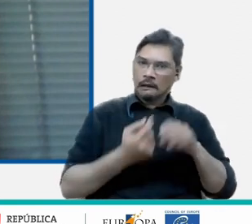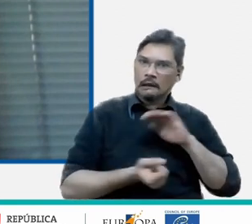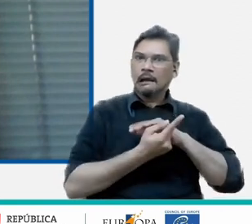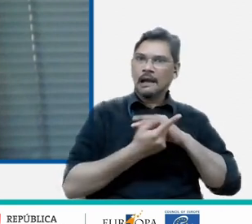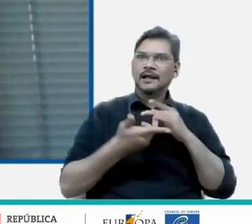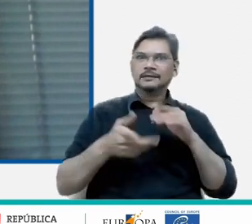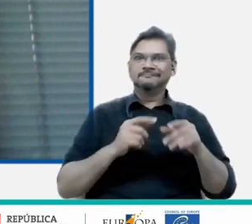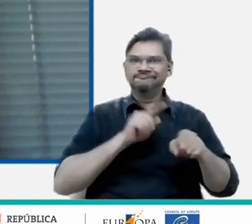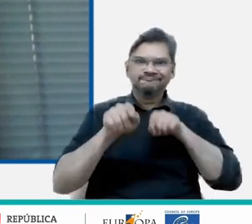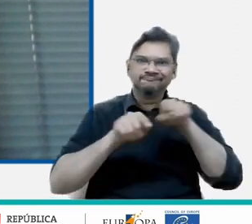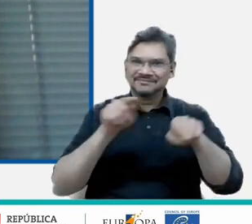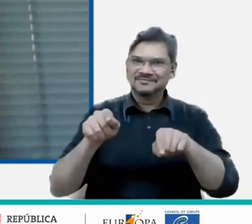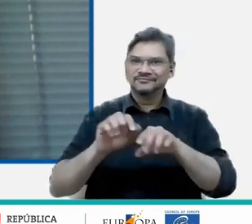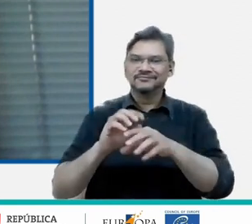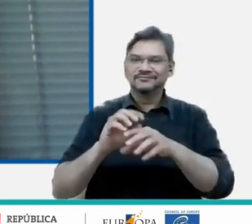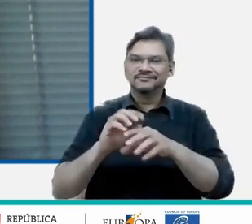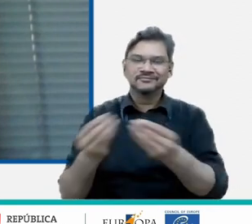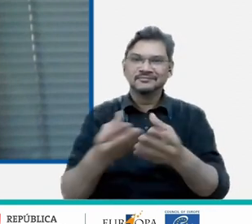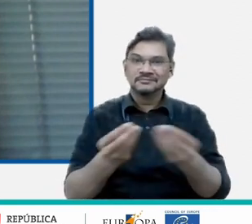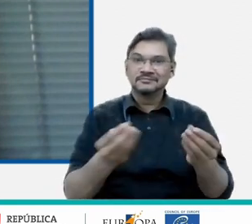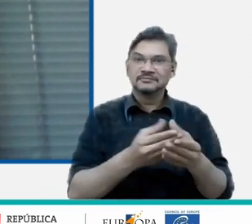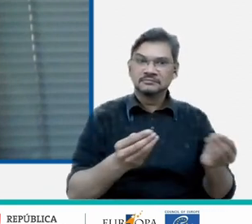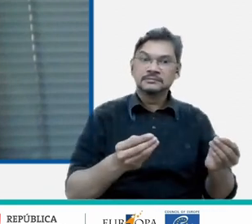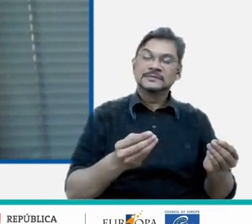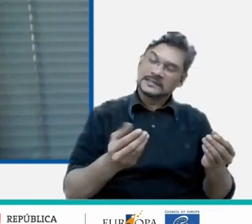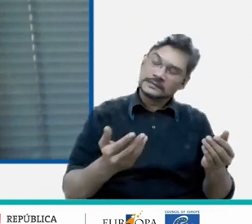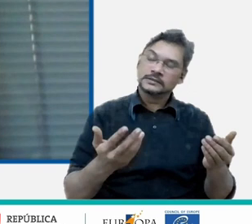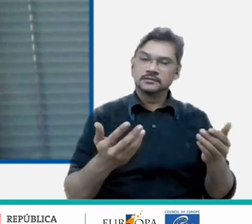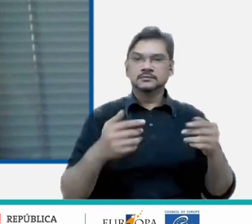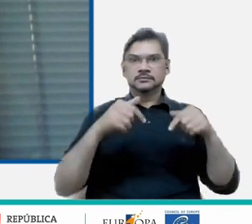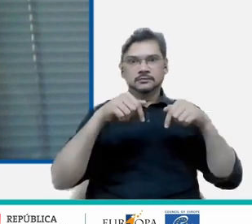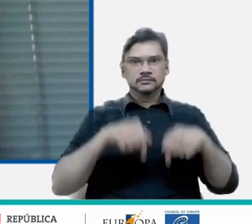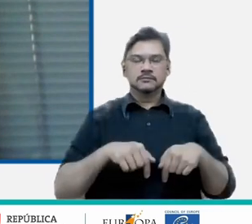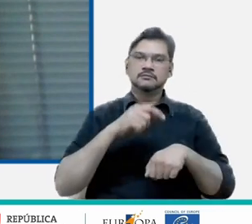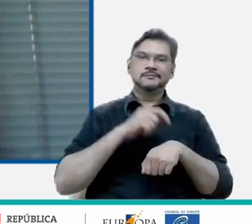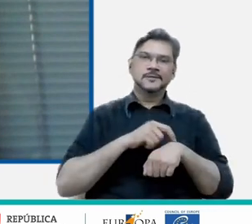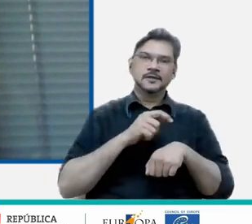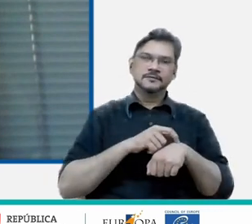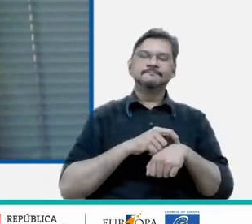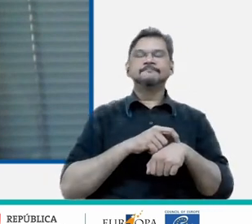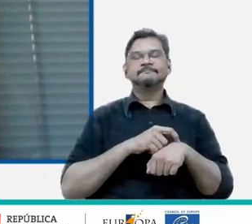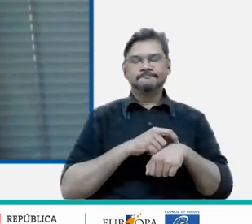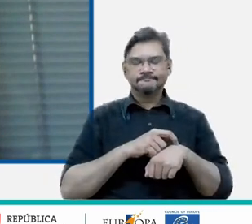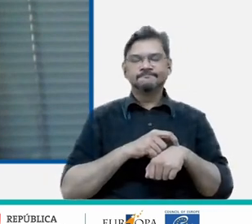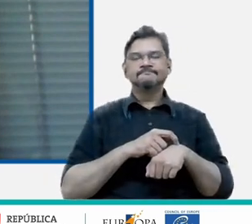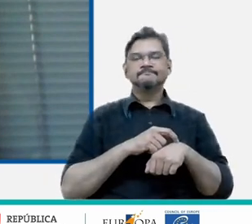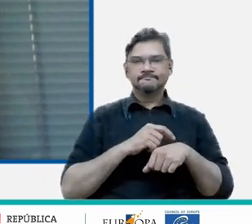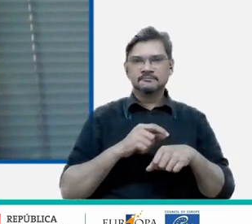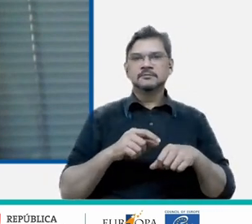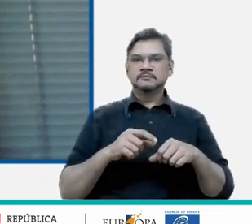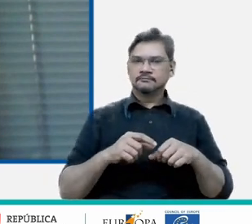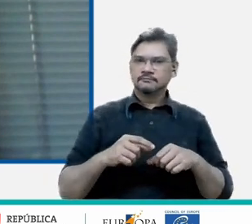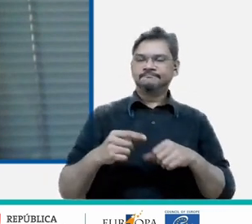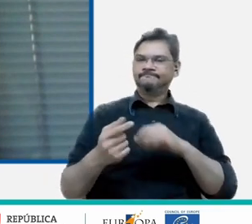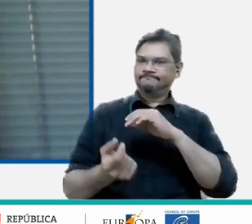But what the municipal manager required this time was, well, we need to also make sure that once the crisis has passed, all